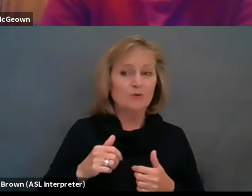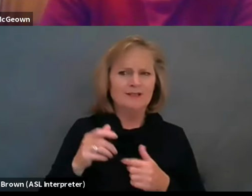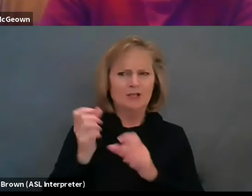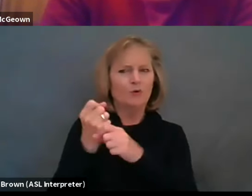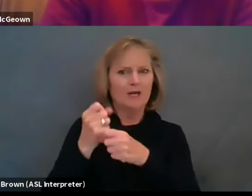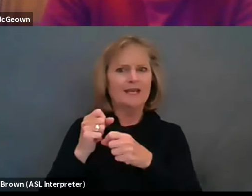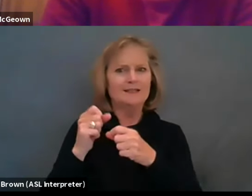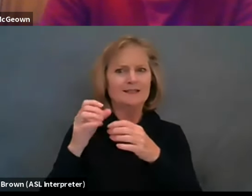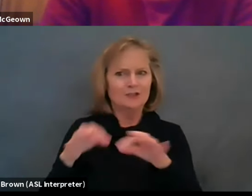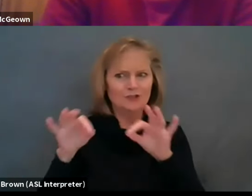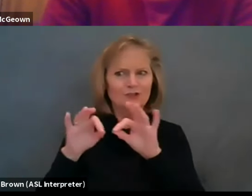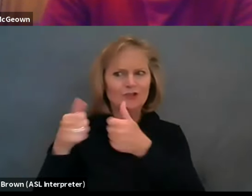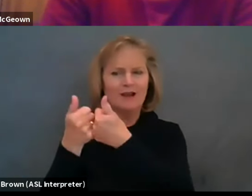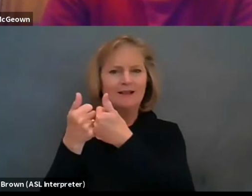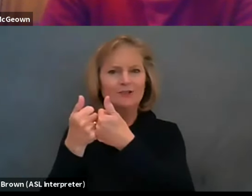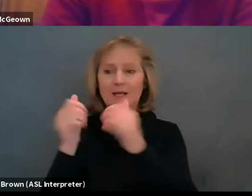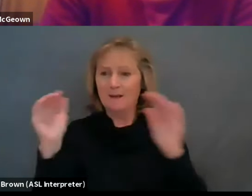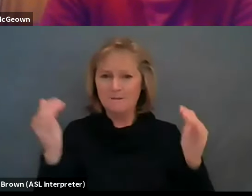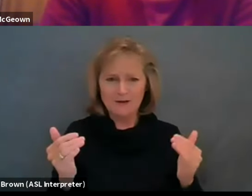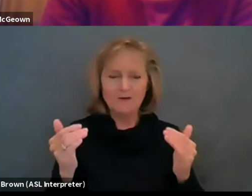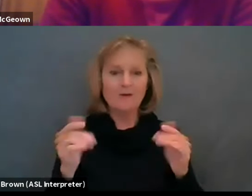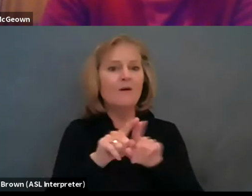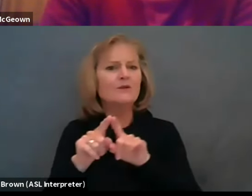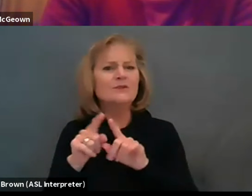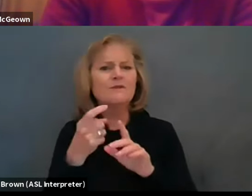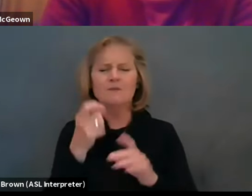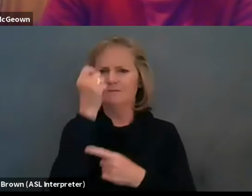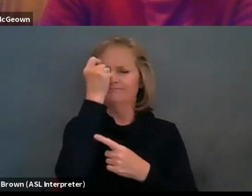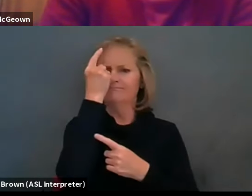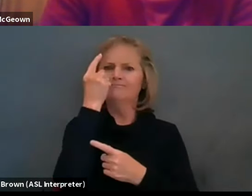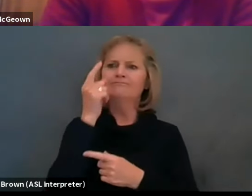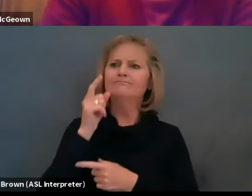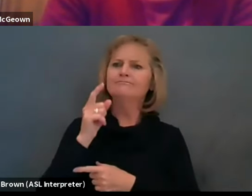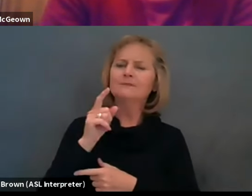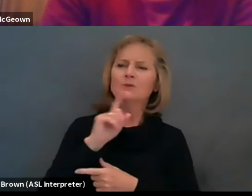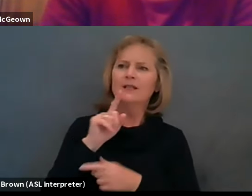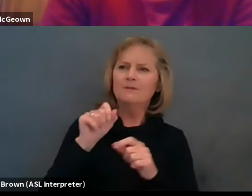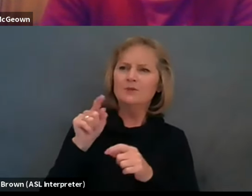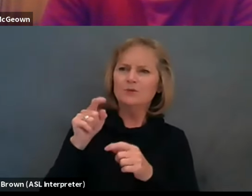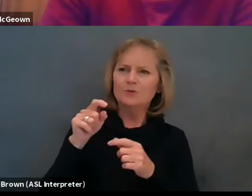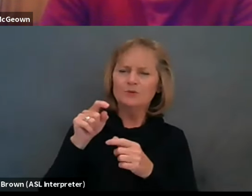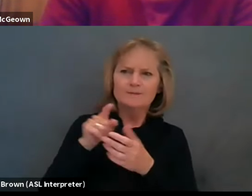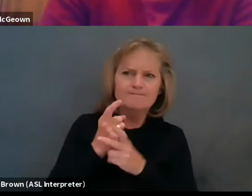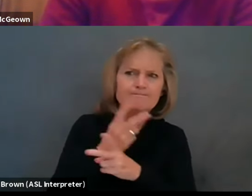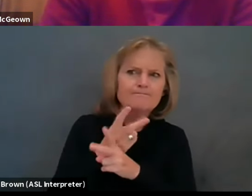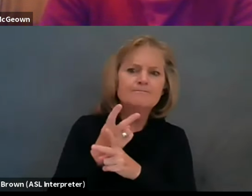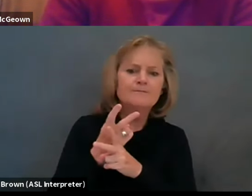significant challenges both from comparisons but also from sort of understanding, you know, really being able to dig deep and understand